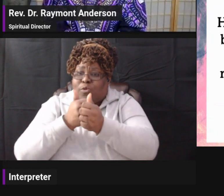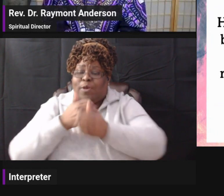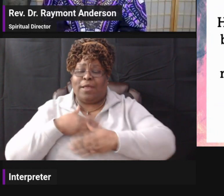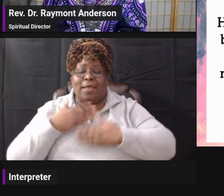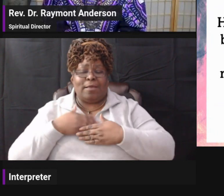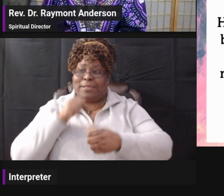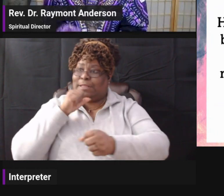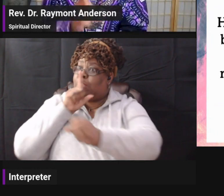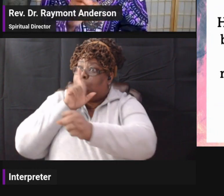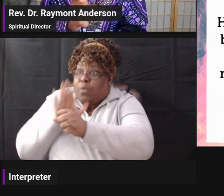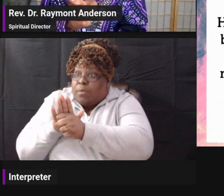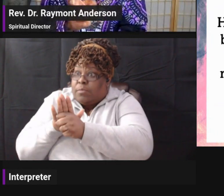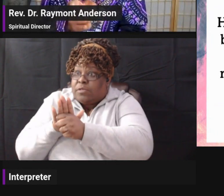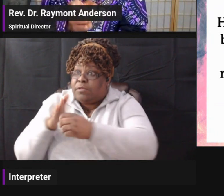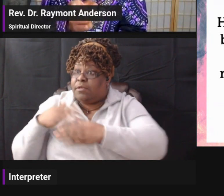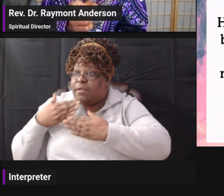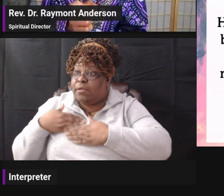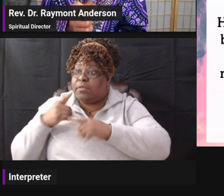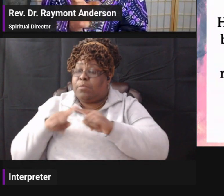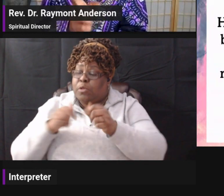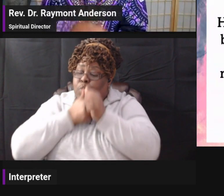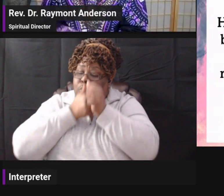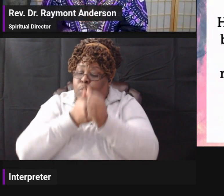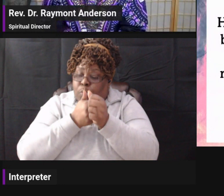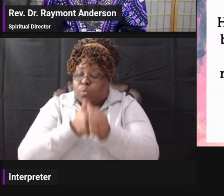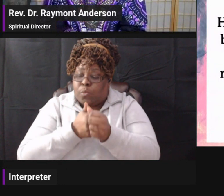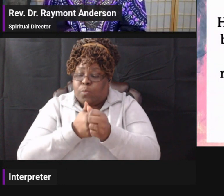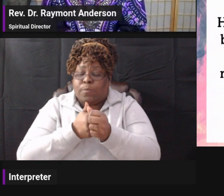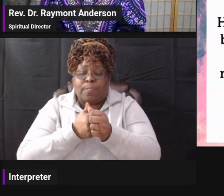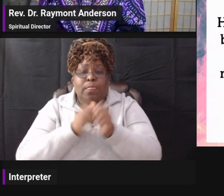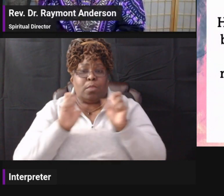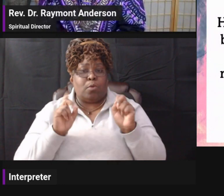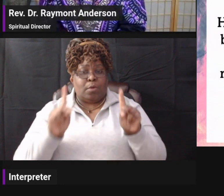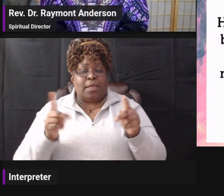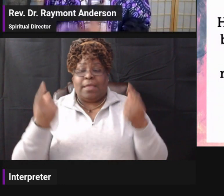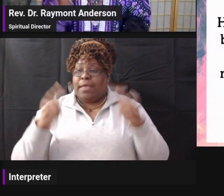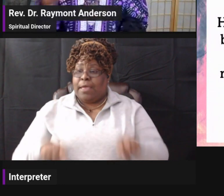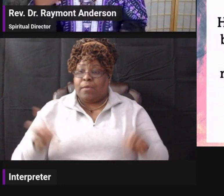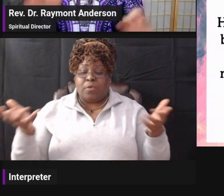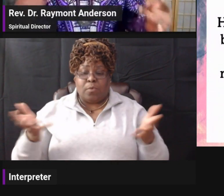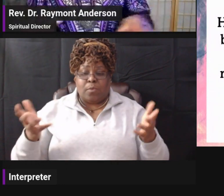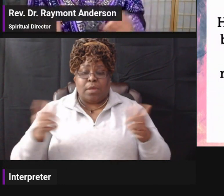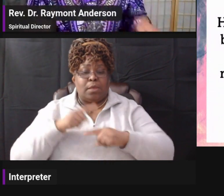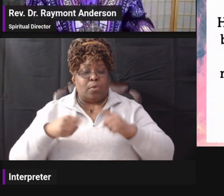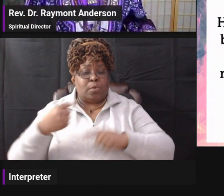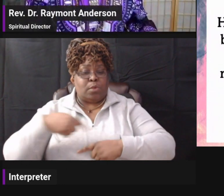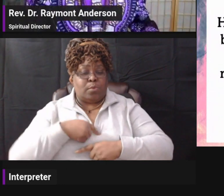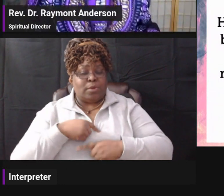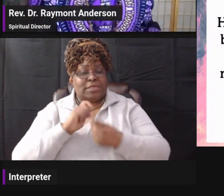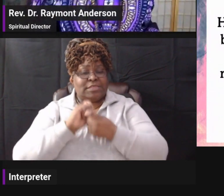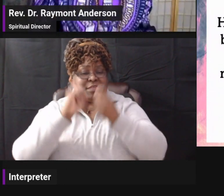of happiness. Not the guarantee of happiness, though. Okay. Well, what happens when we change